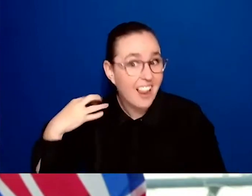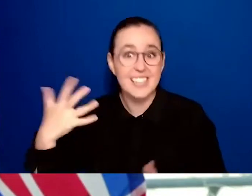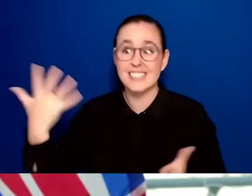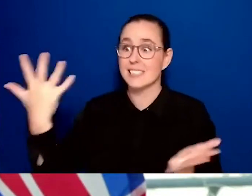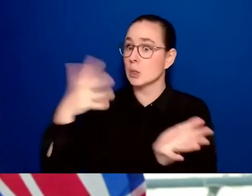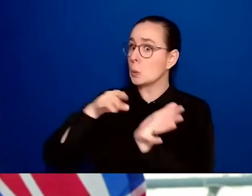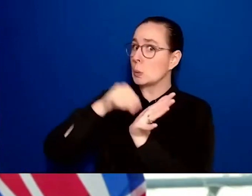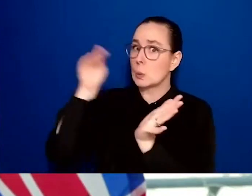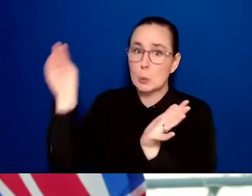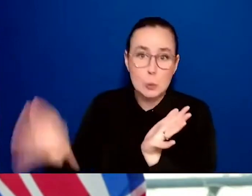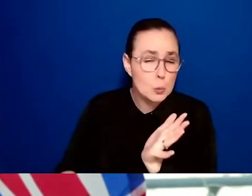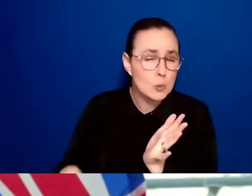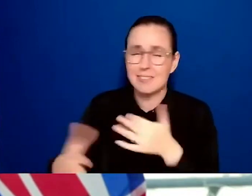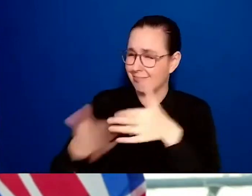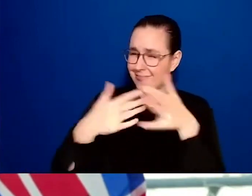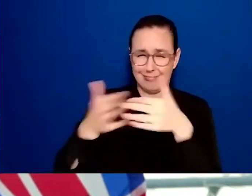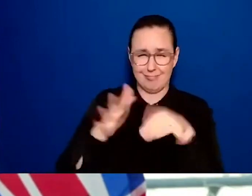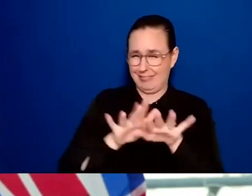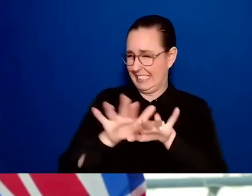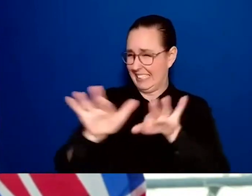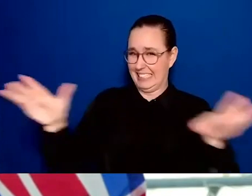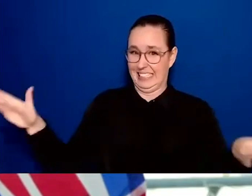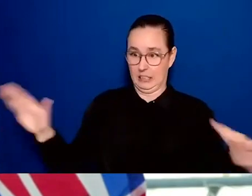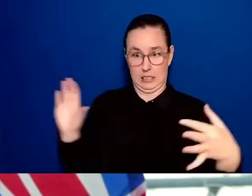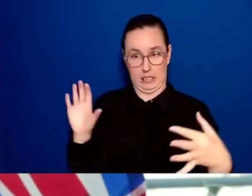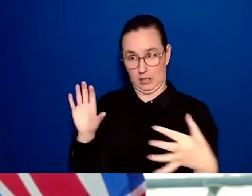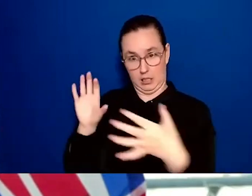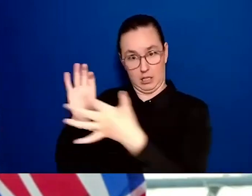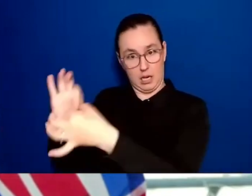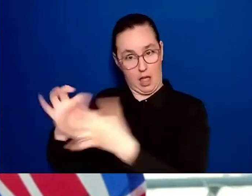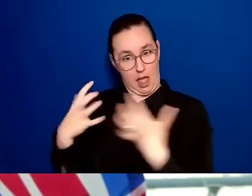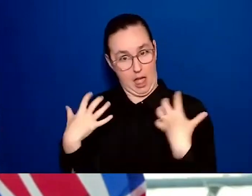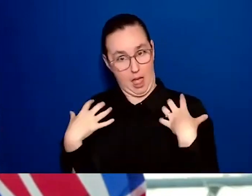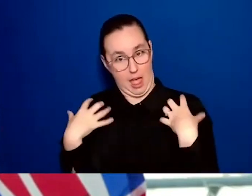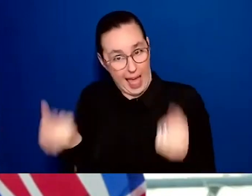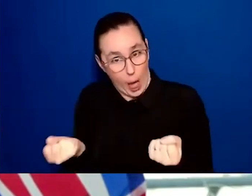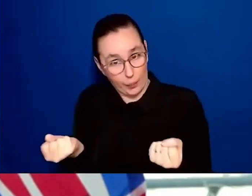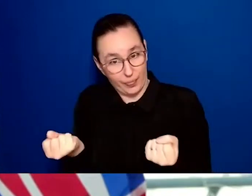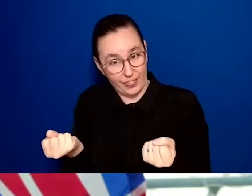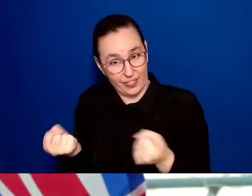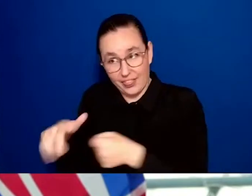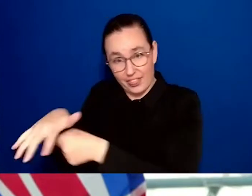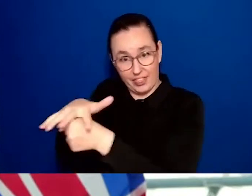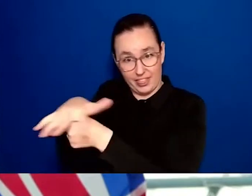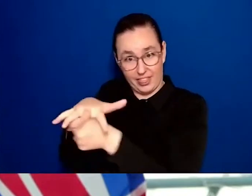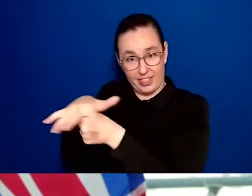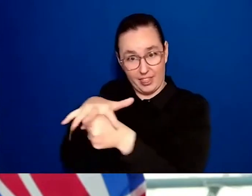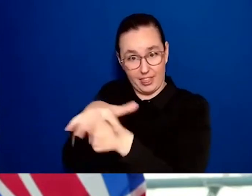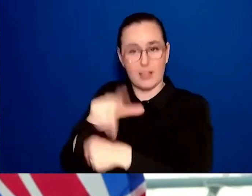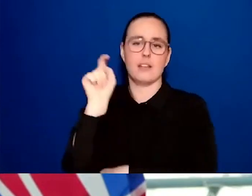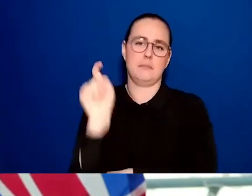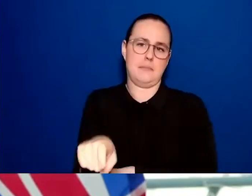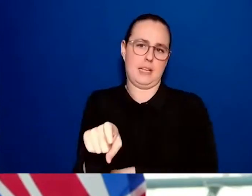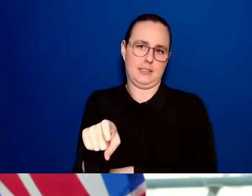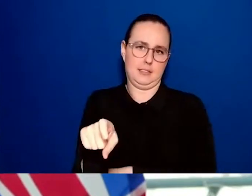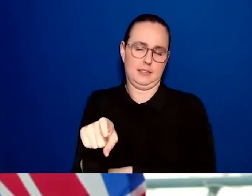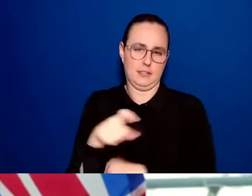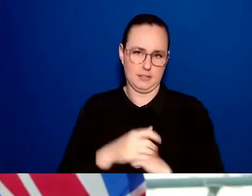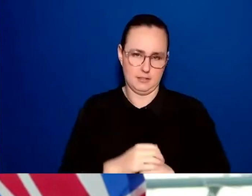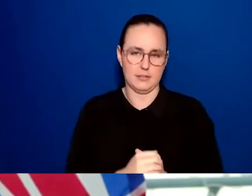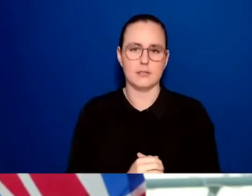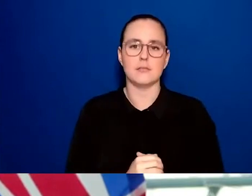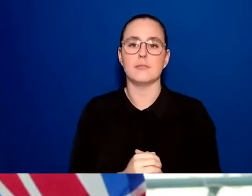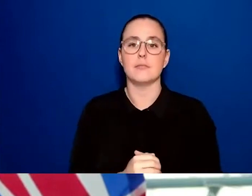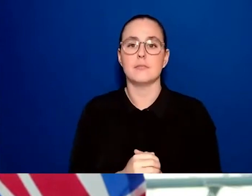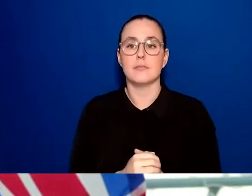contracted facilities, which are accessible to patients and where they receive services. So it also includes people who work in settings